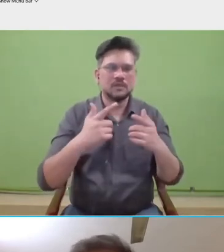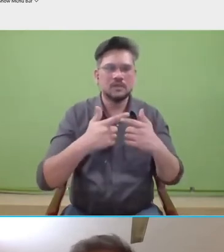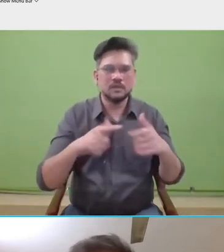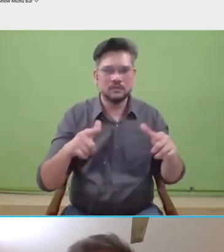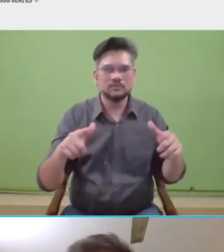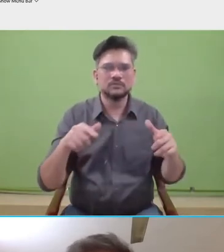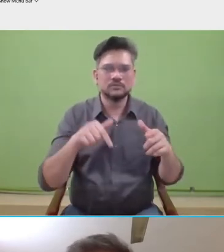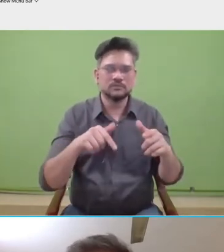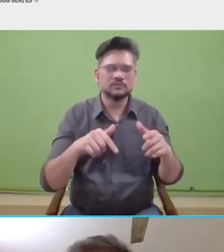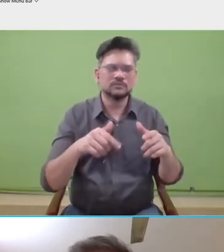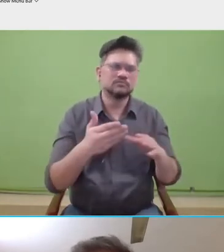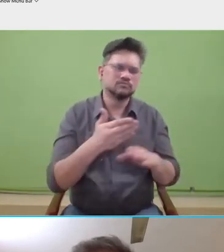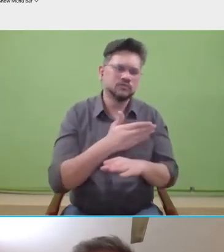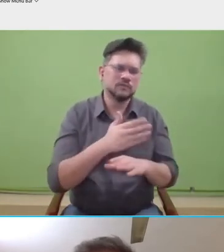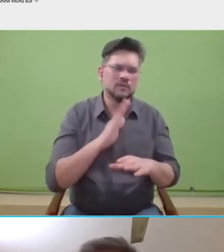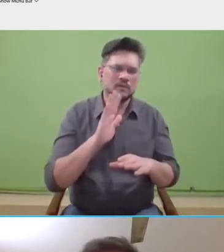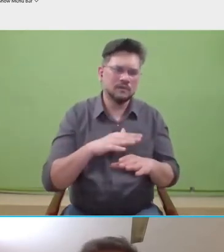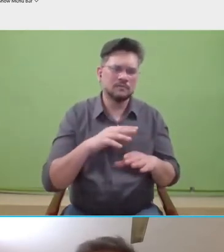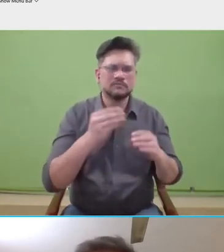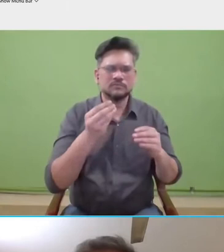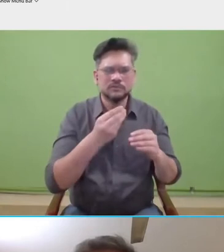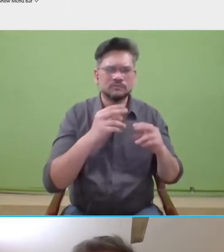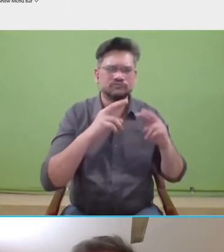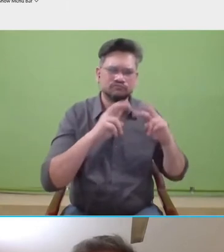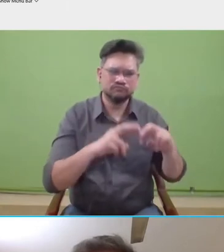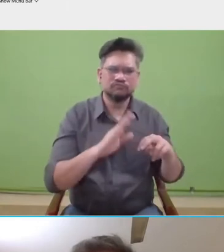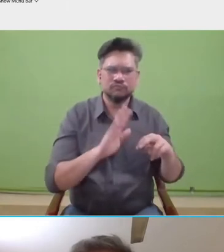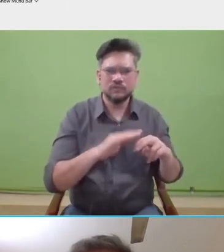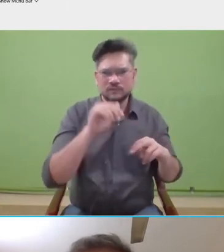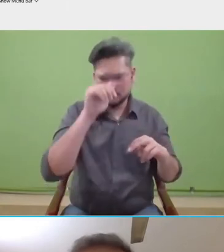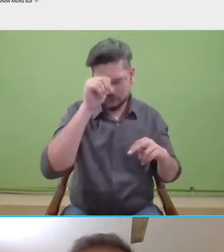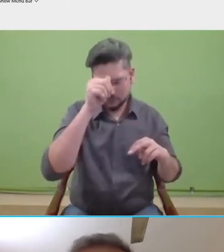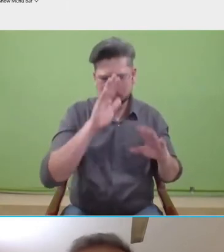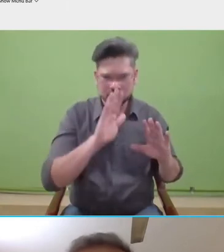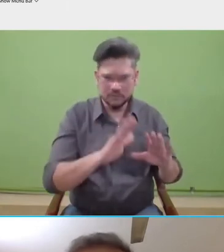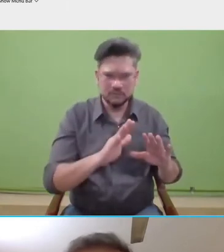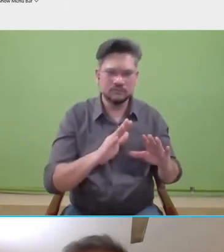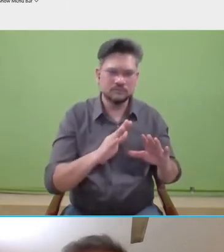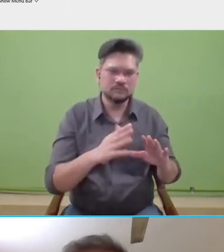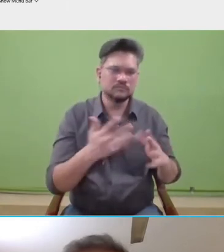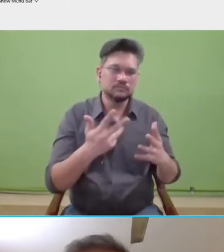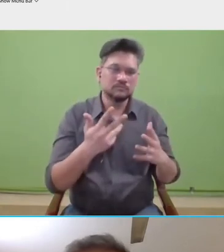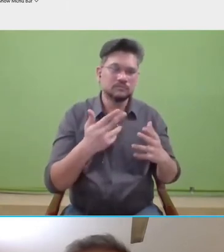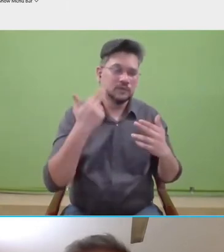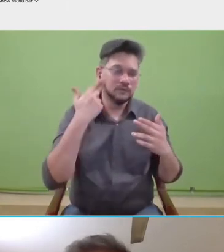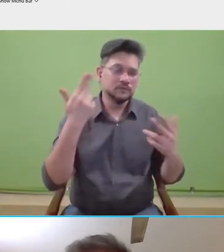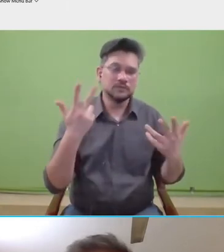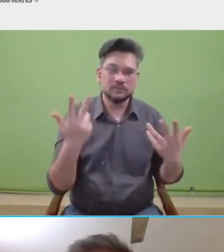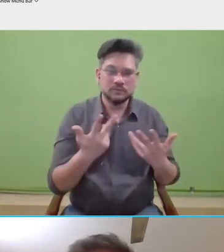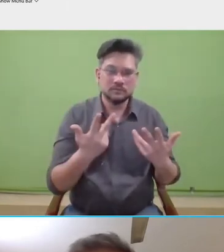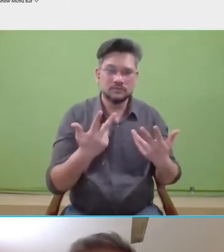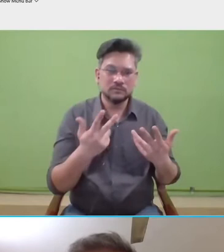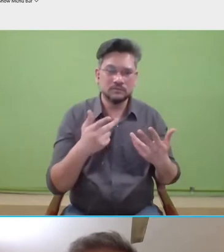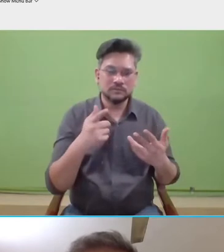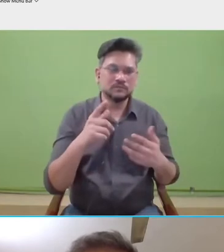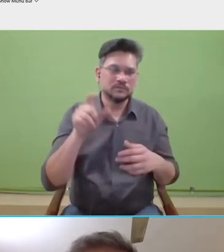that they have been studies um in india most notably by professor